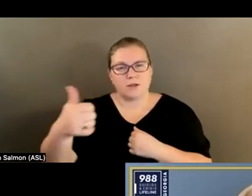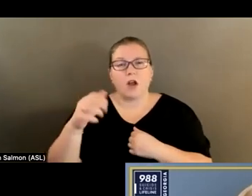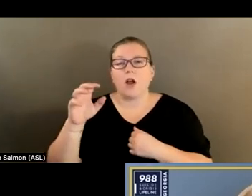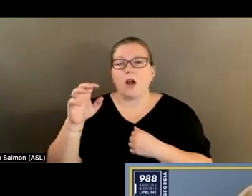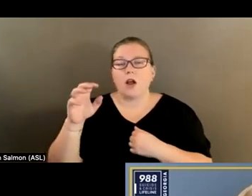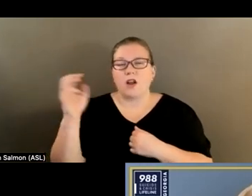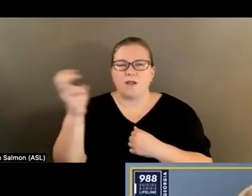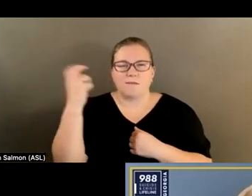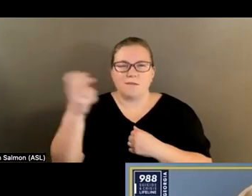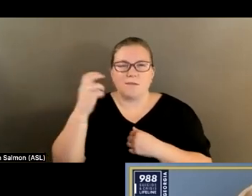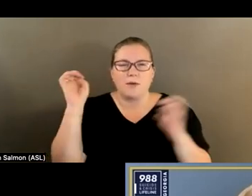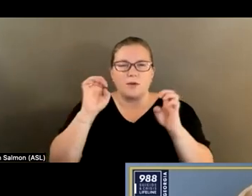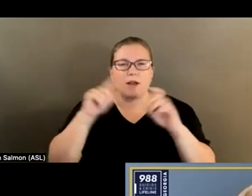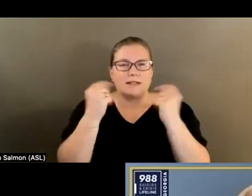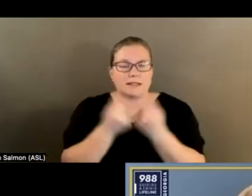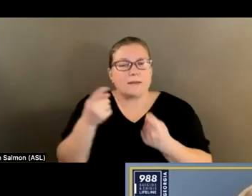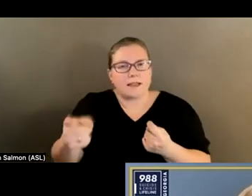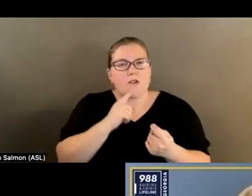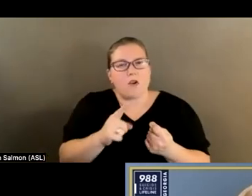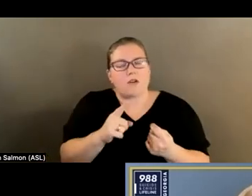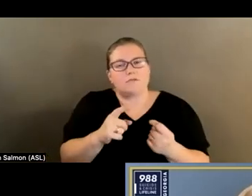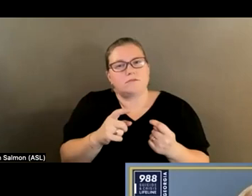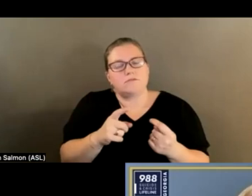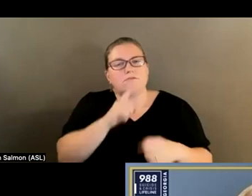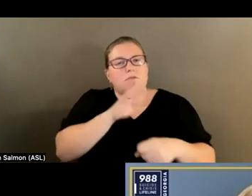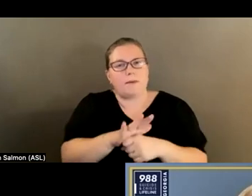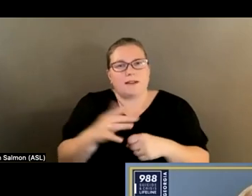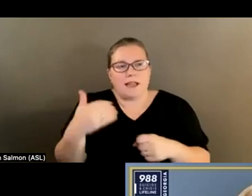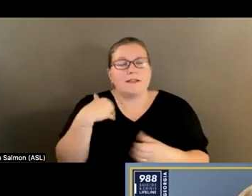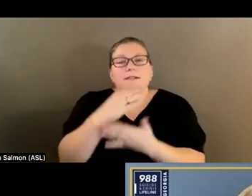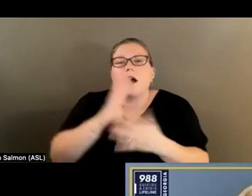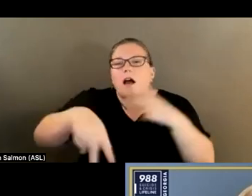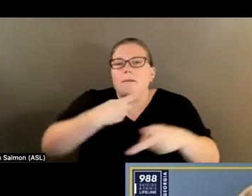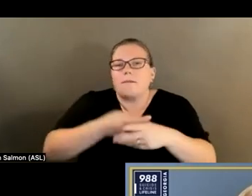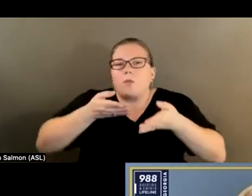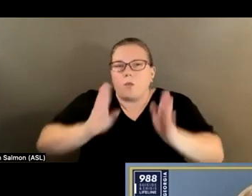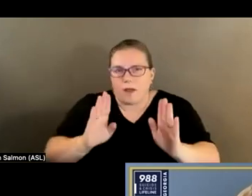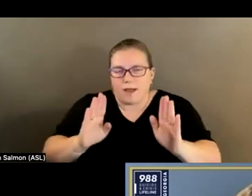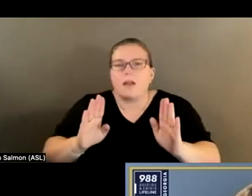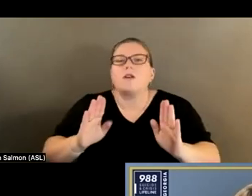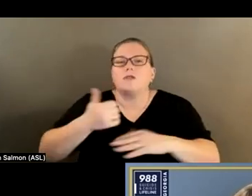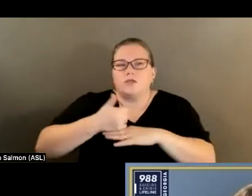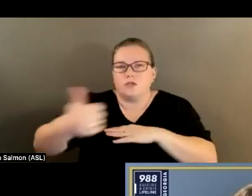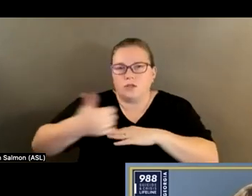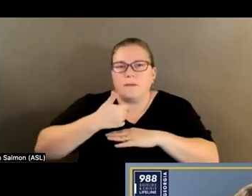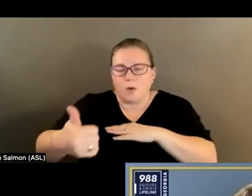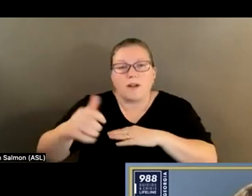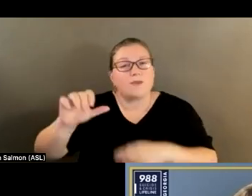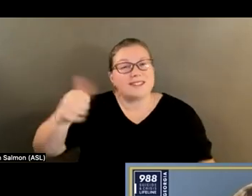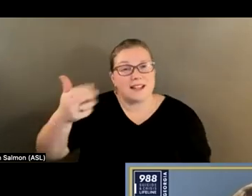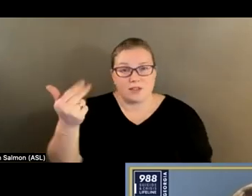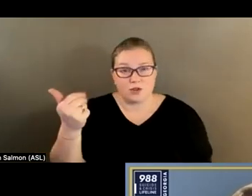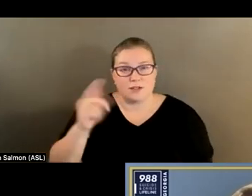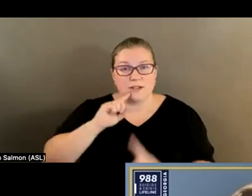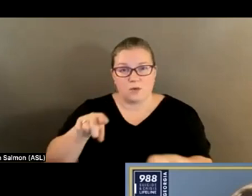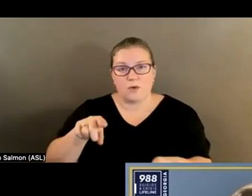teams are contractually obligated to have an identified mechanism to support transportation of people on 1013 orders. We